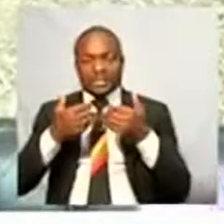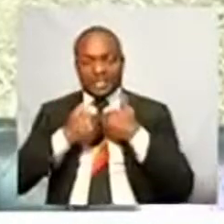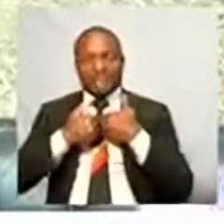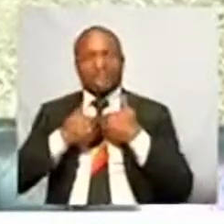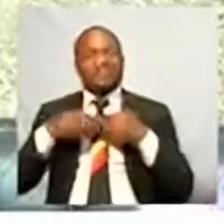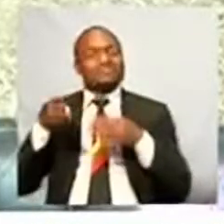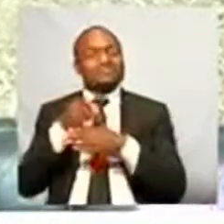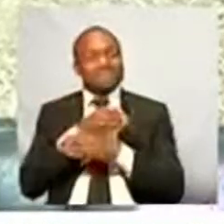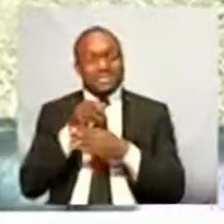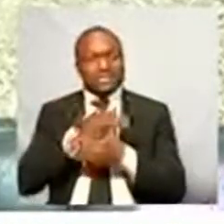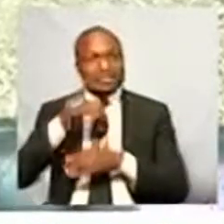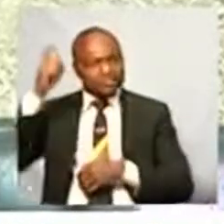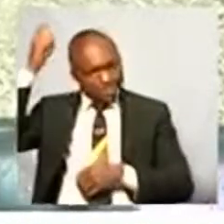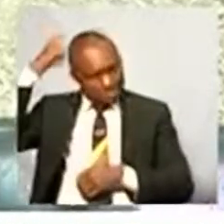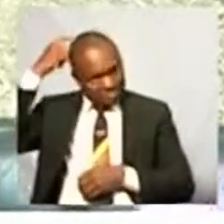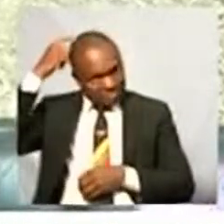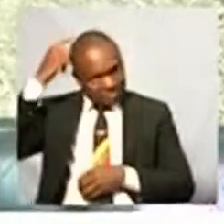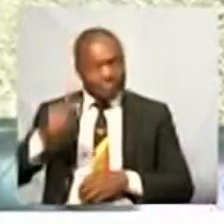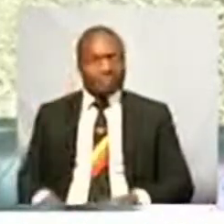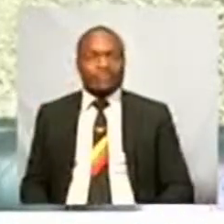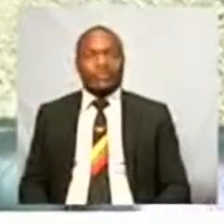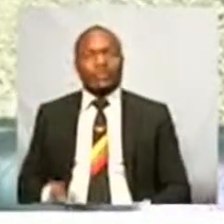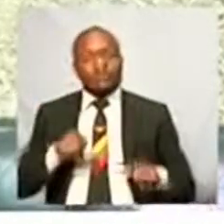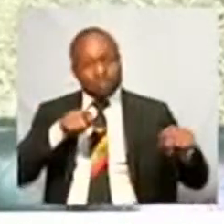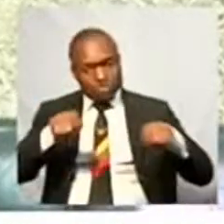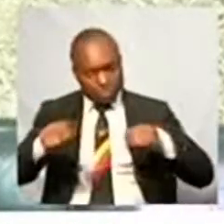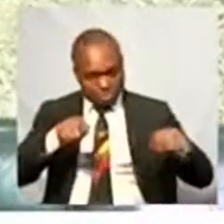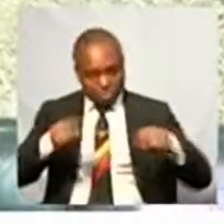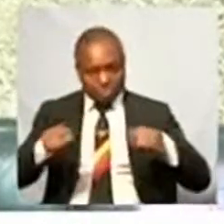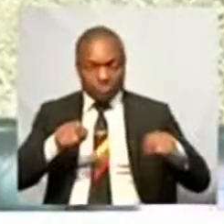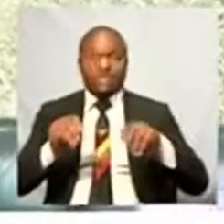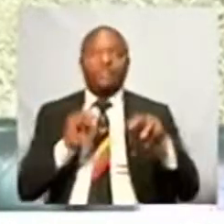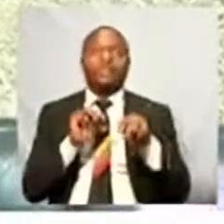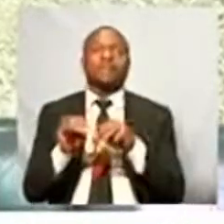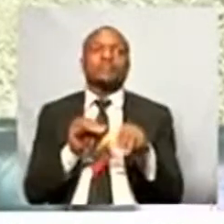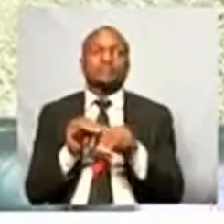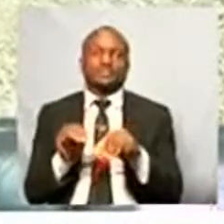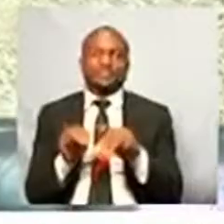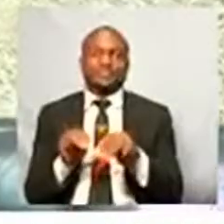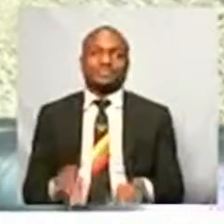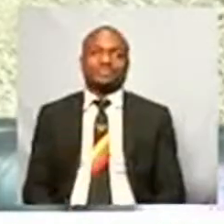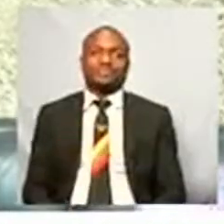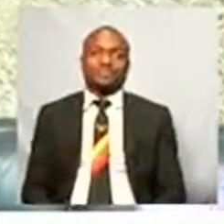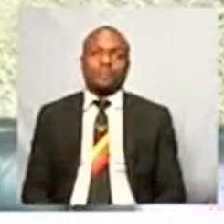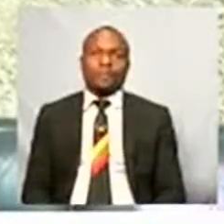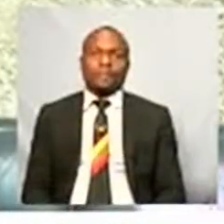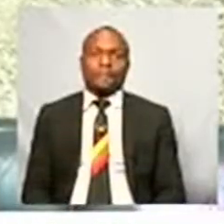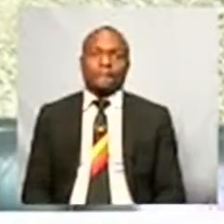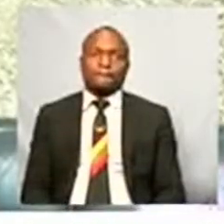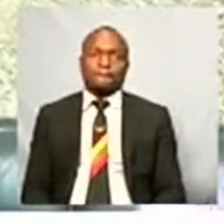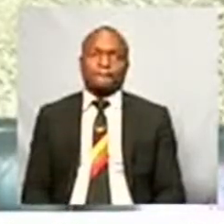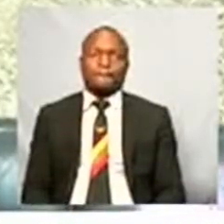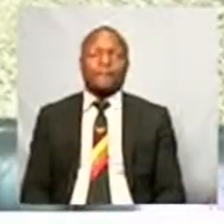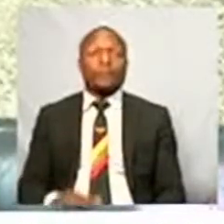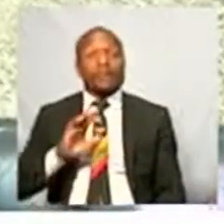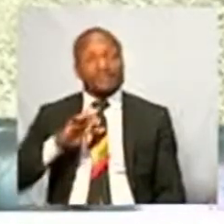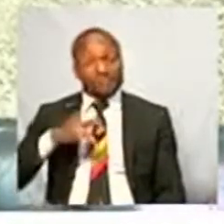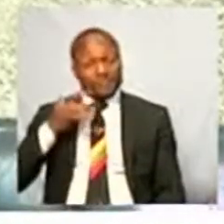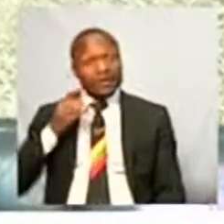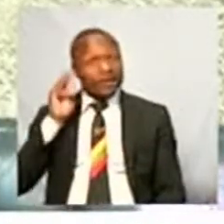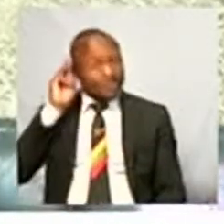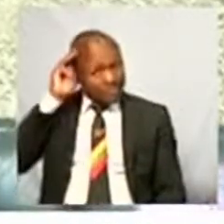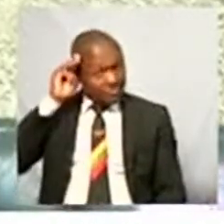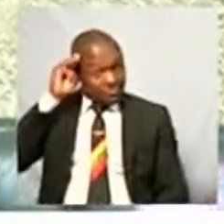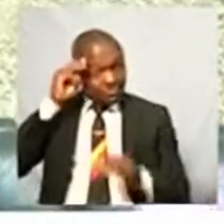mind to be able to supervise the management. So I say that the